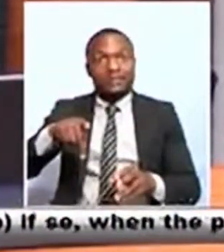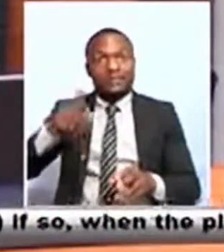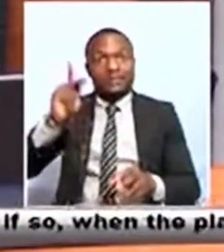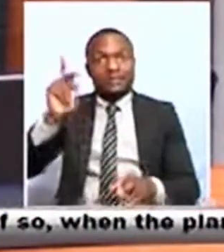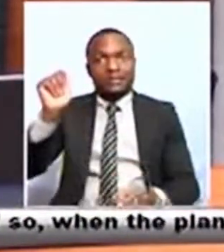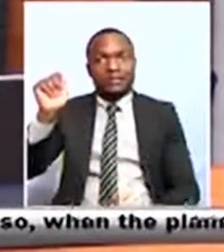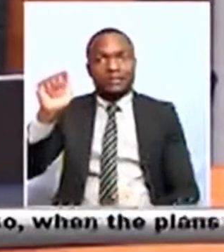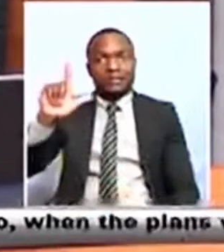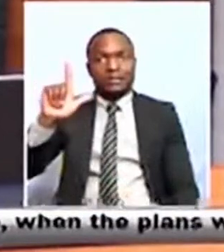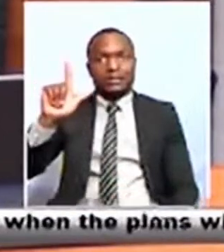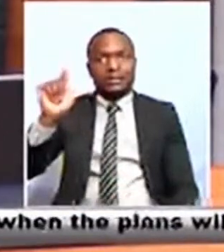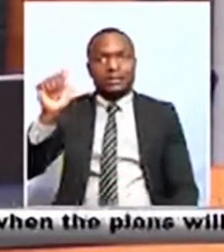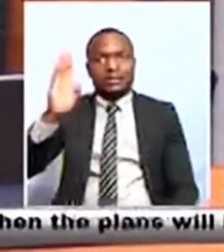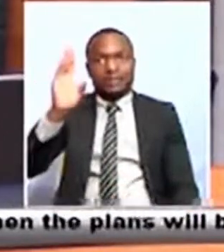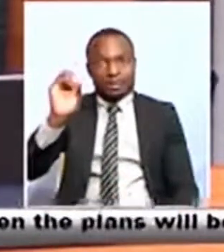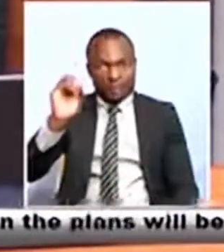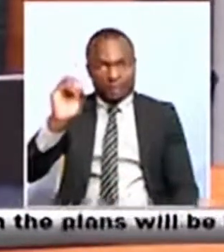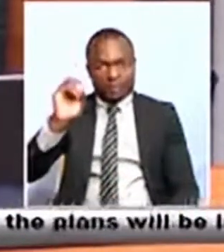Central.